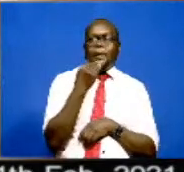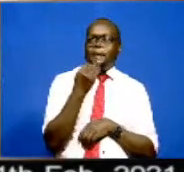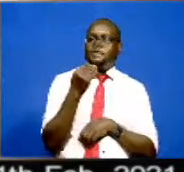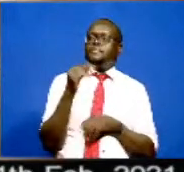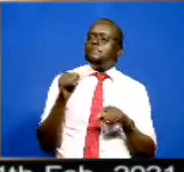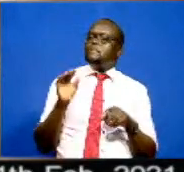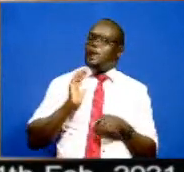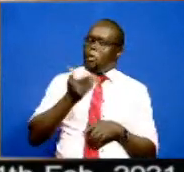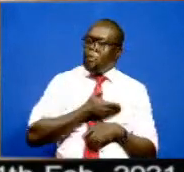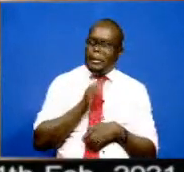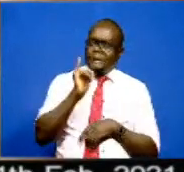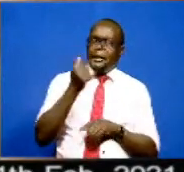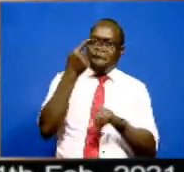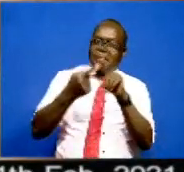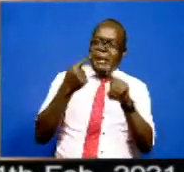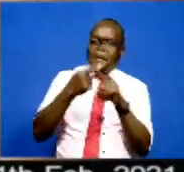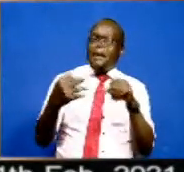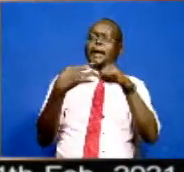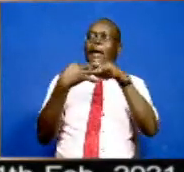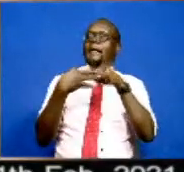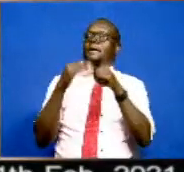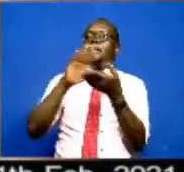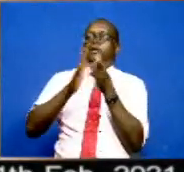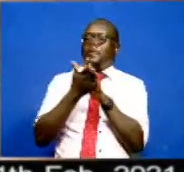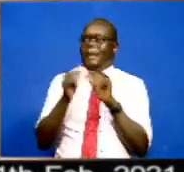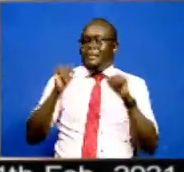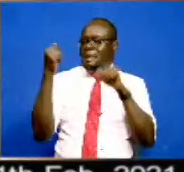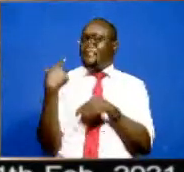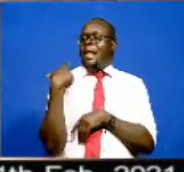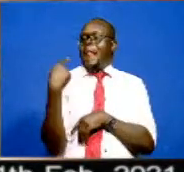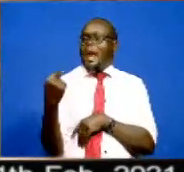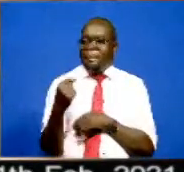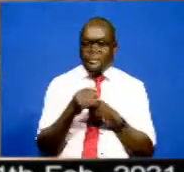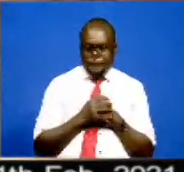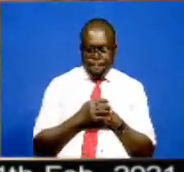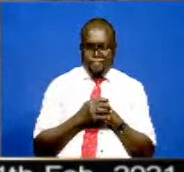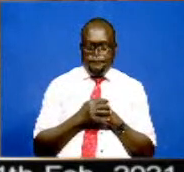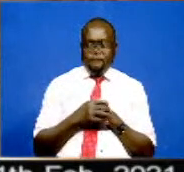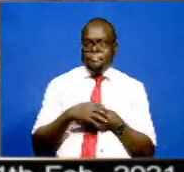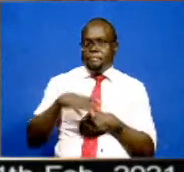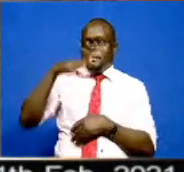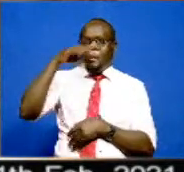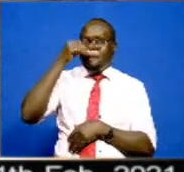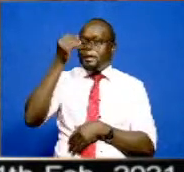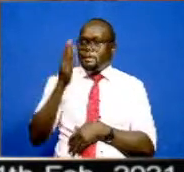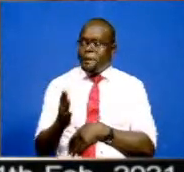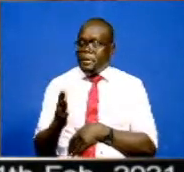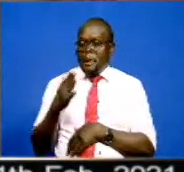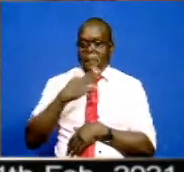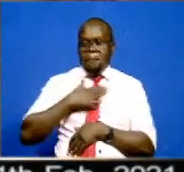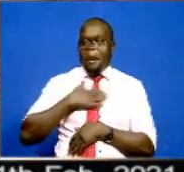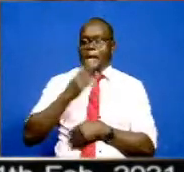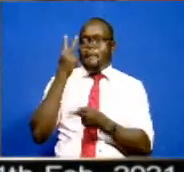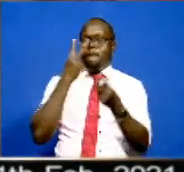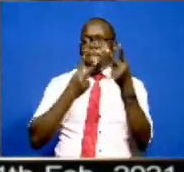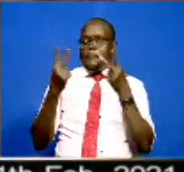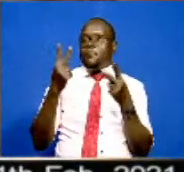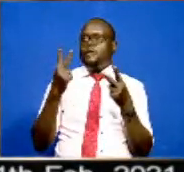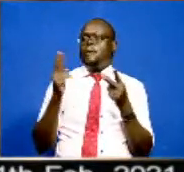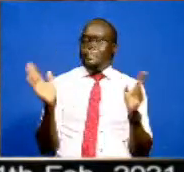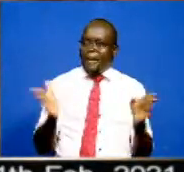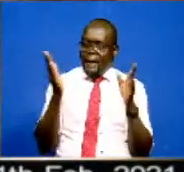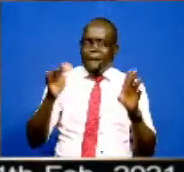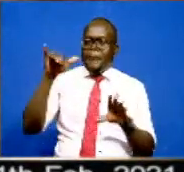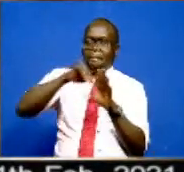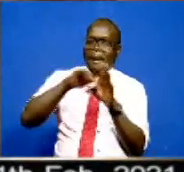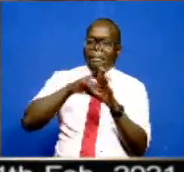existence for the last 8 years. You've just become a chairman the other day. Mr. Speaker, it is in my view, and urge members we reject